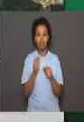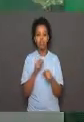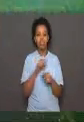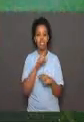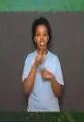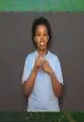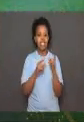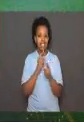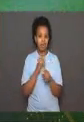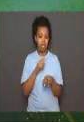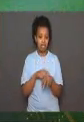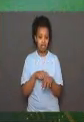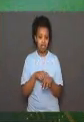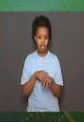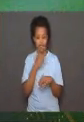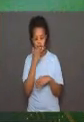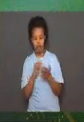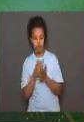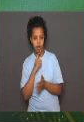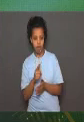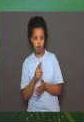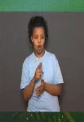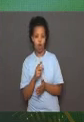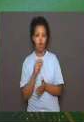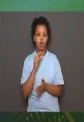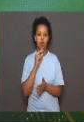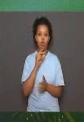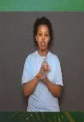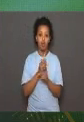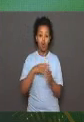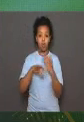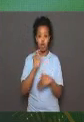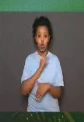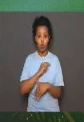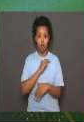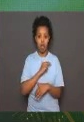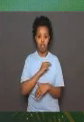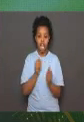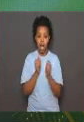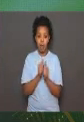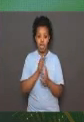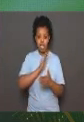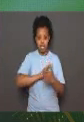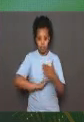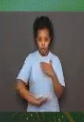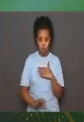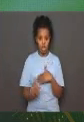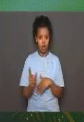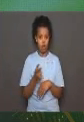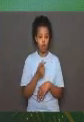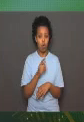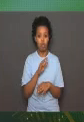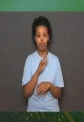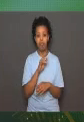months. Although innate behaviors may be something we are born with or know how to